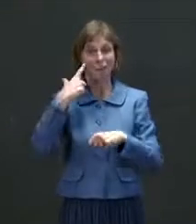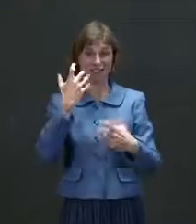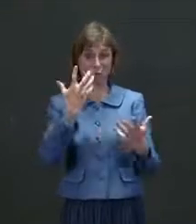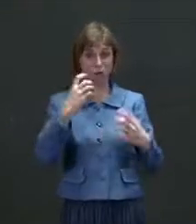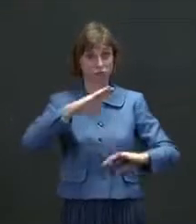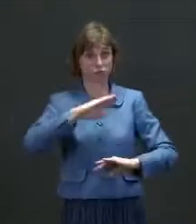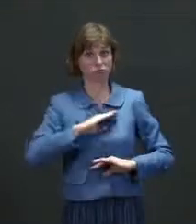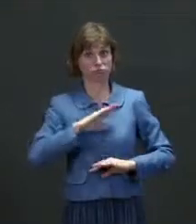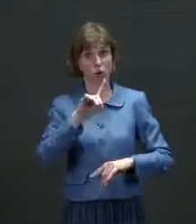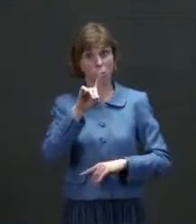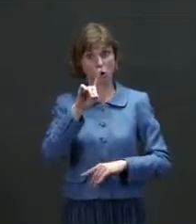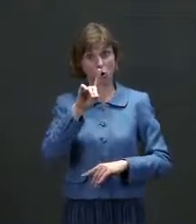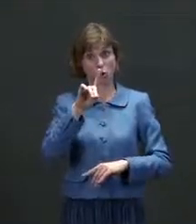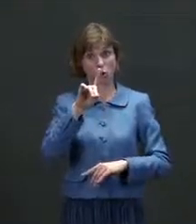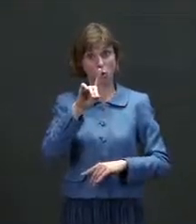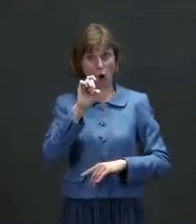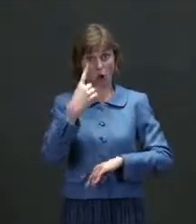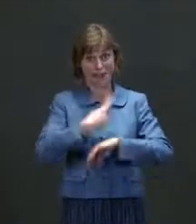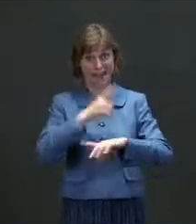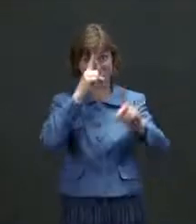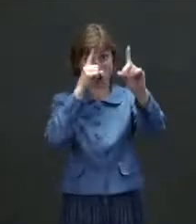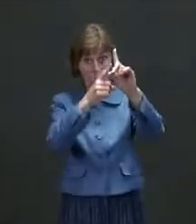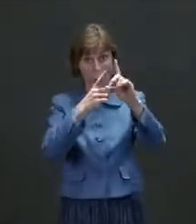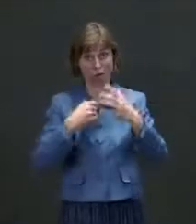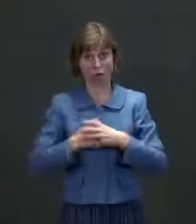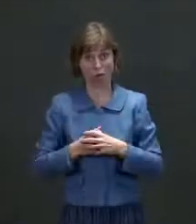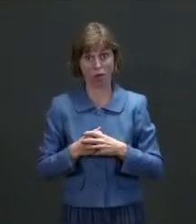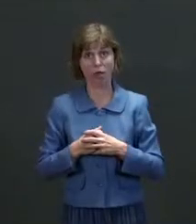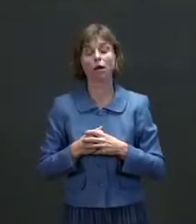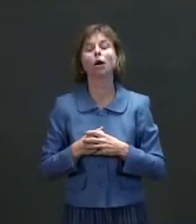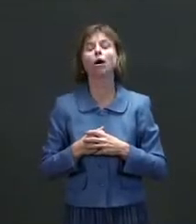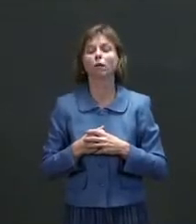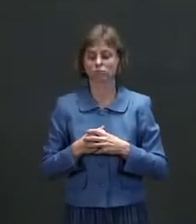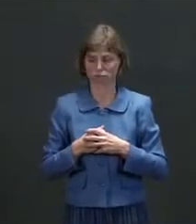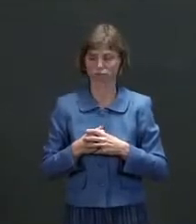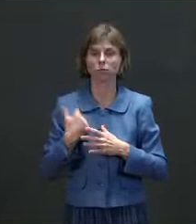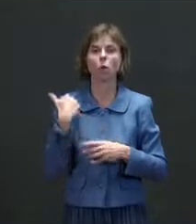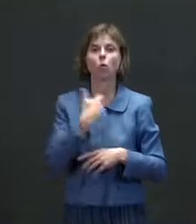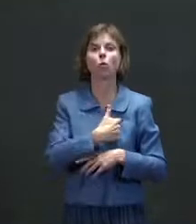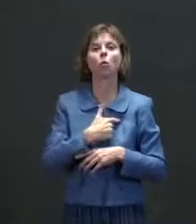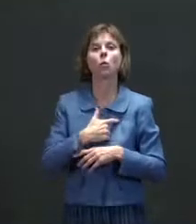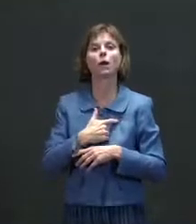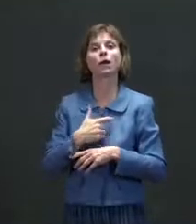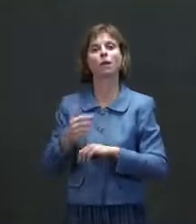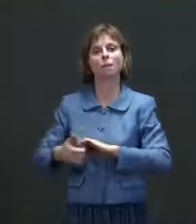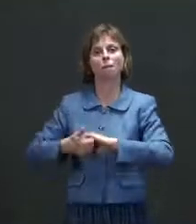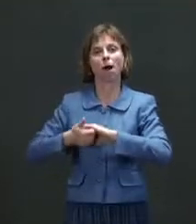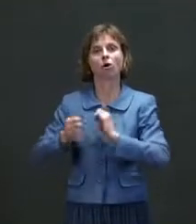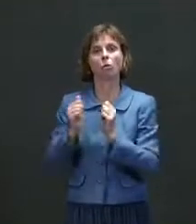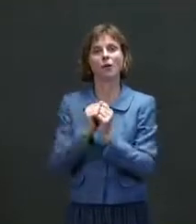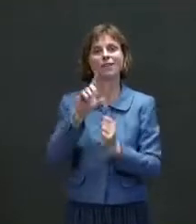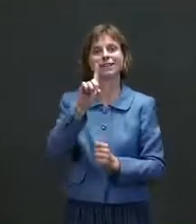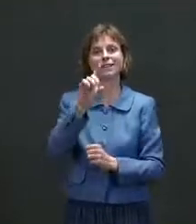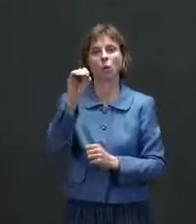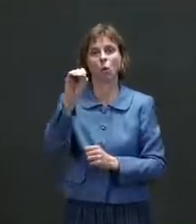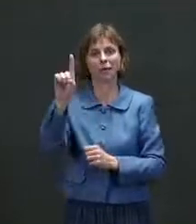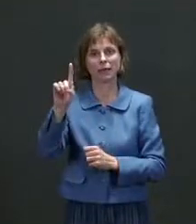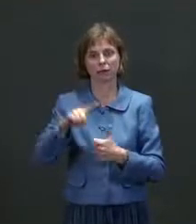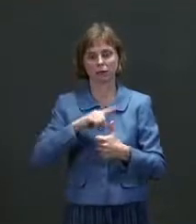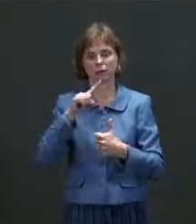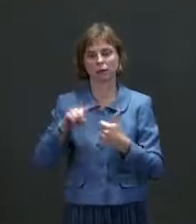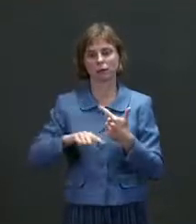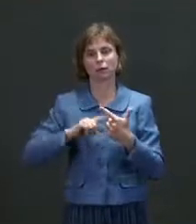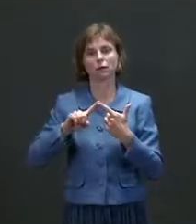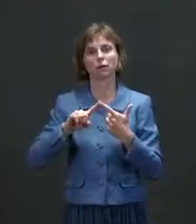goal, we are partnering with the Department of Defense, also the United States